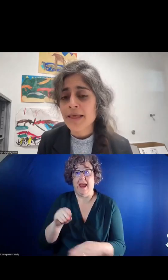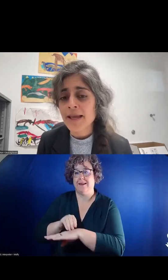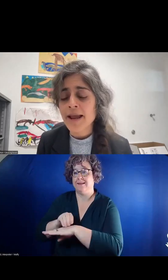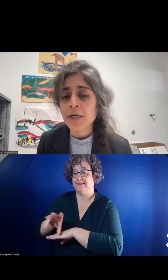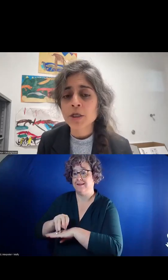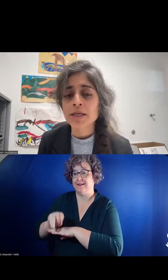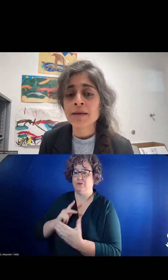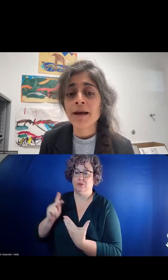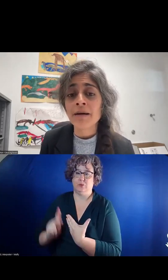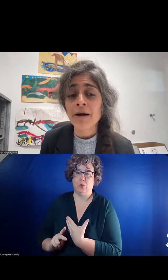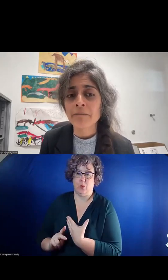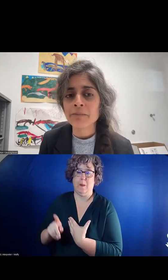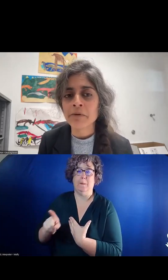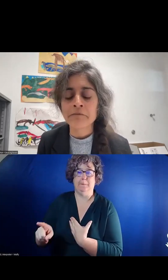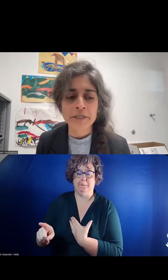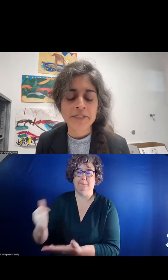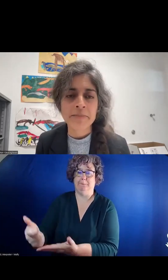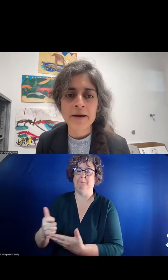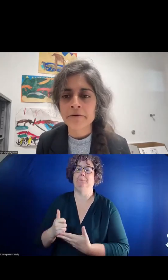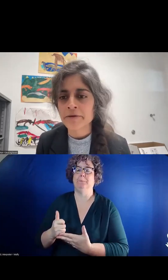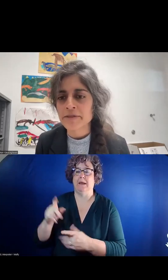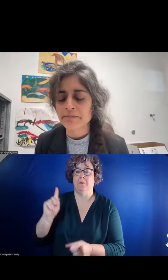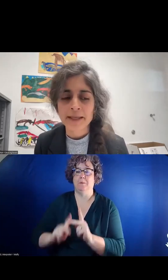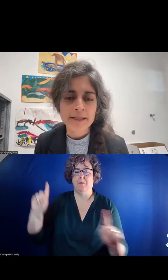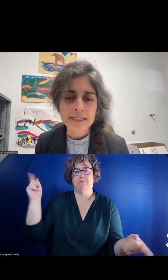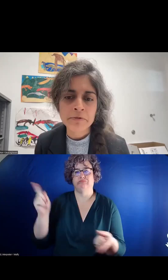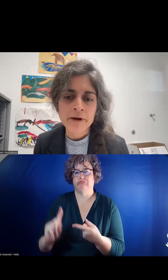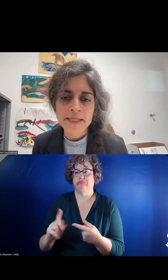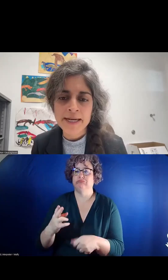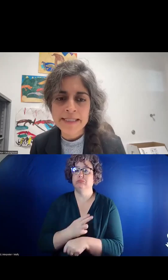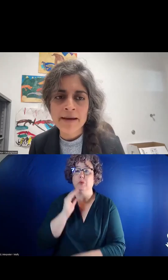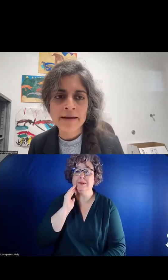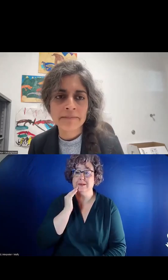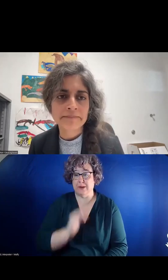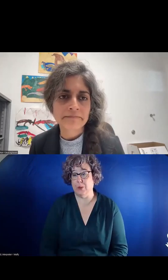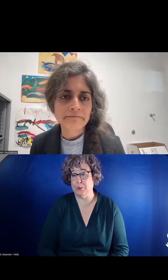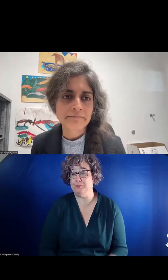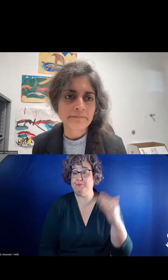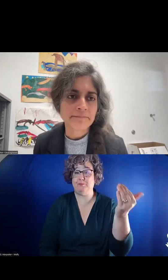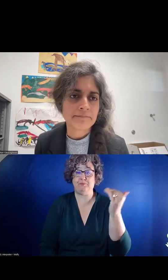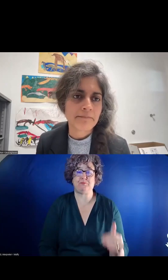program that can actually help people reduce tobacco use. Let's move on to the next slide.